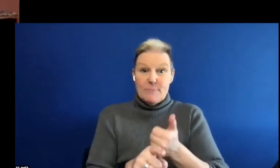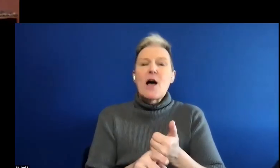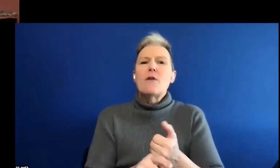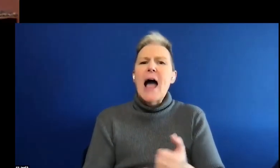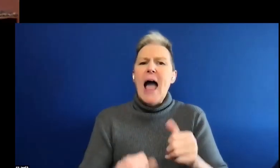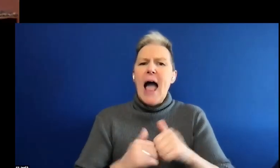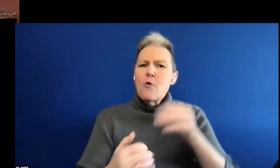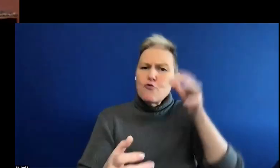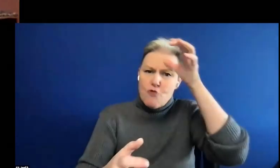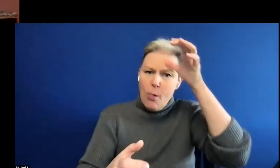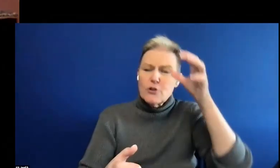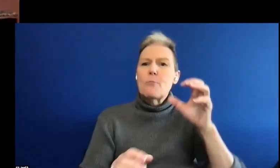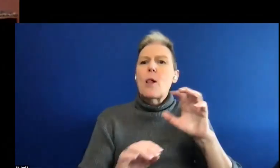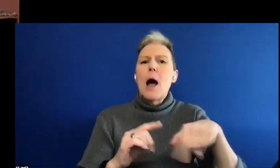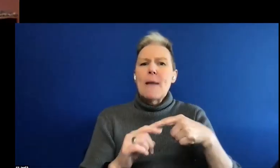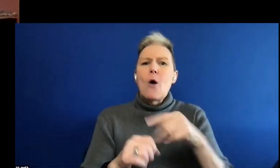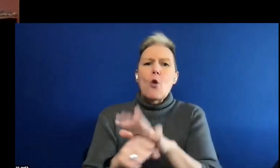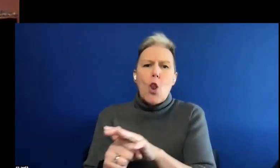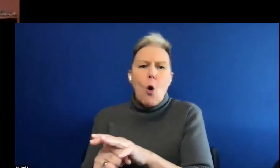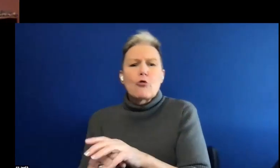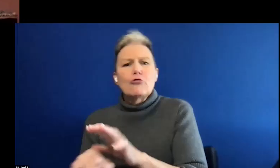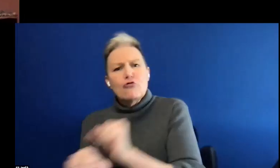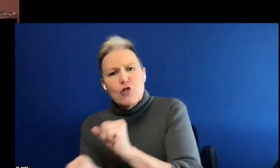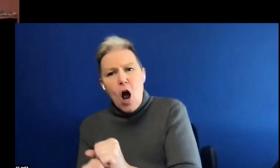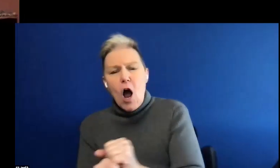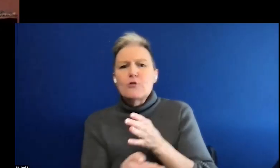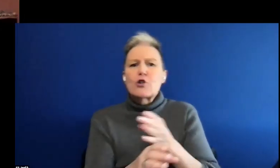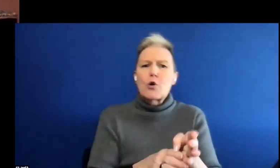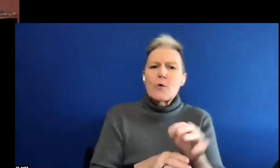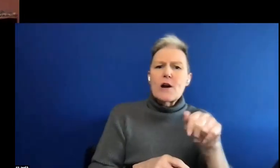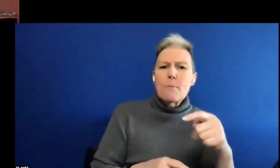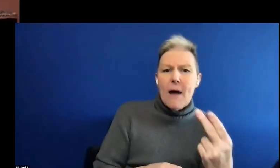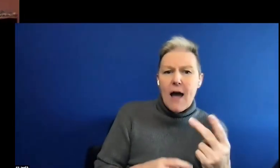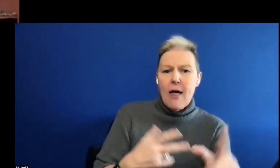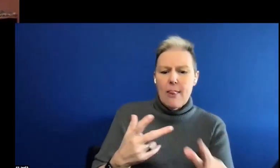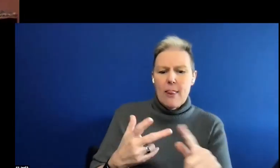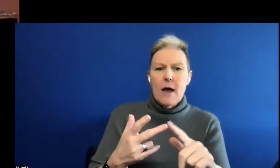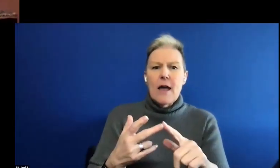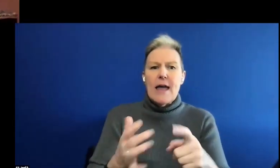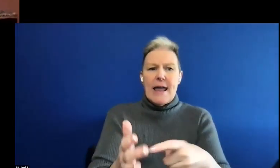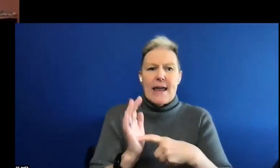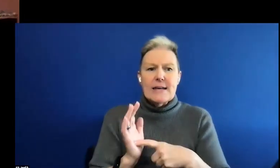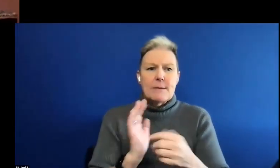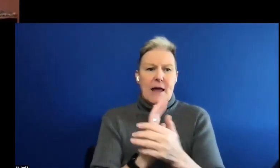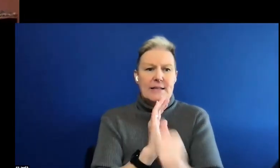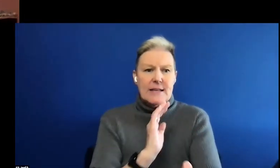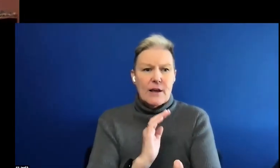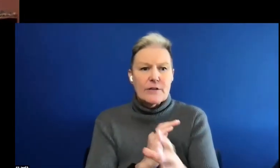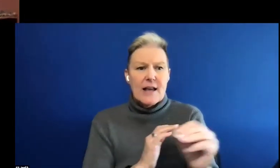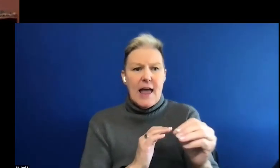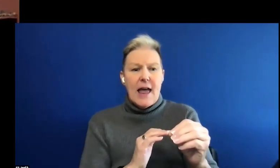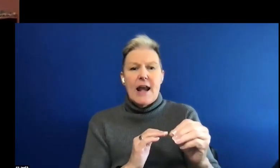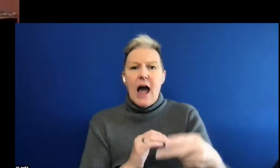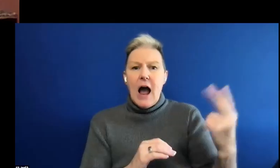jobs, labor market information, such as career pathways, in-demand skills, and